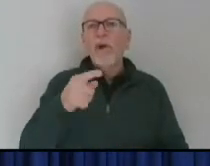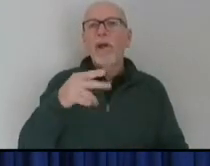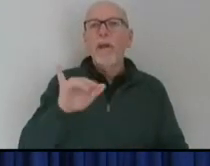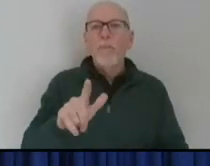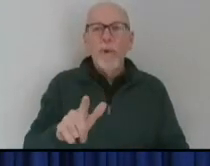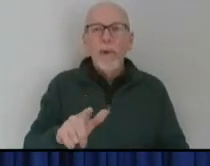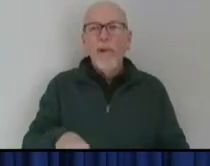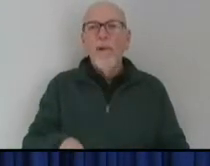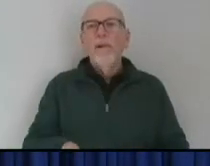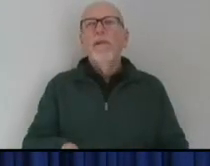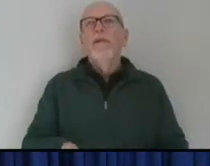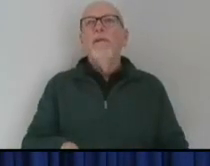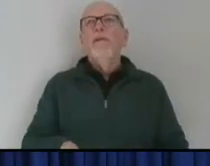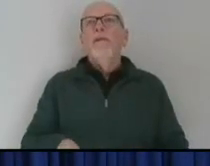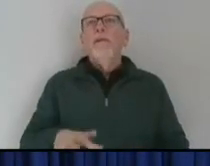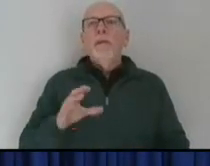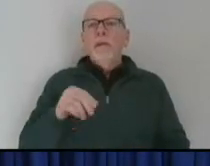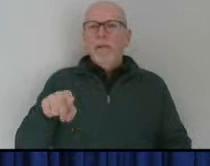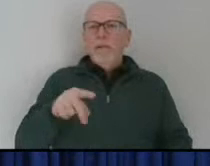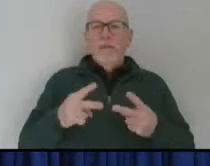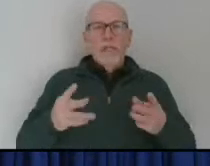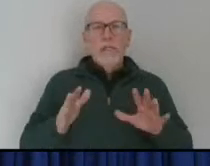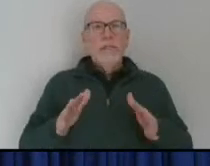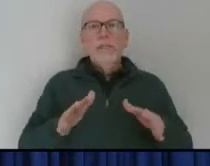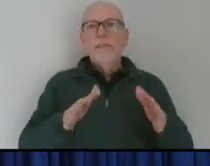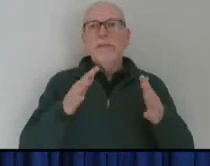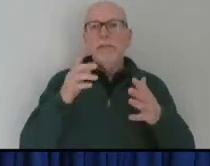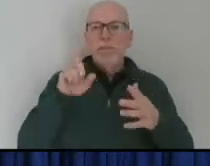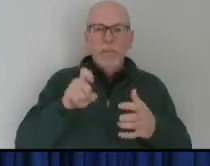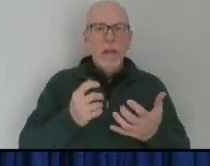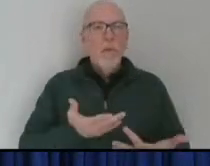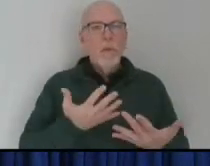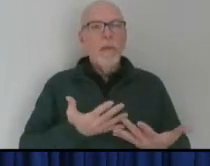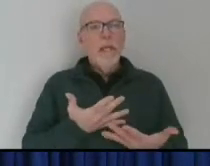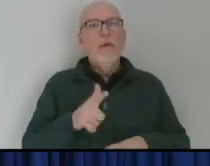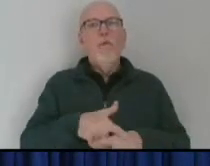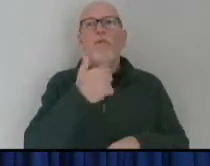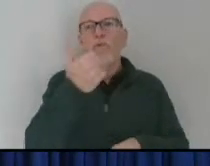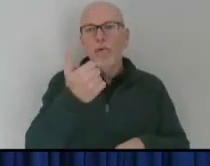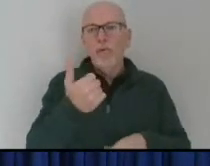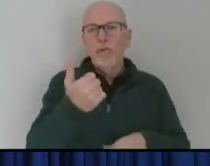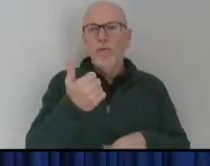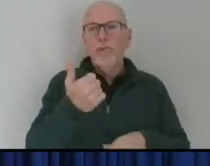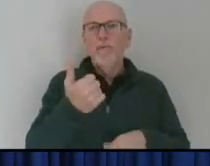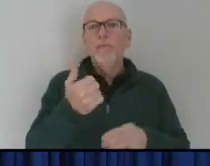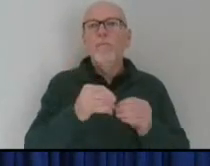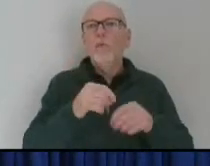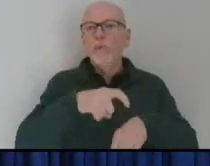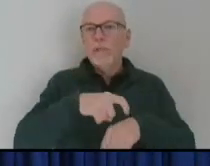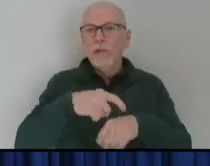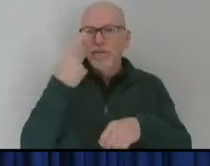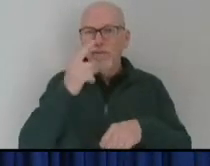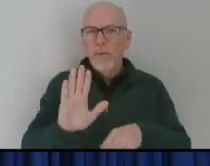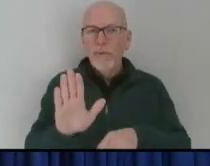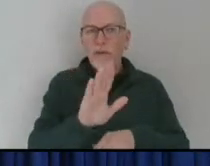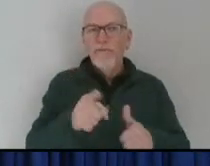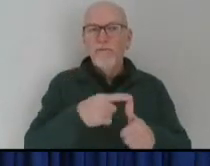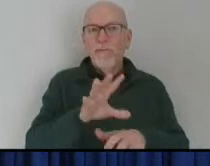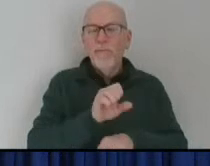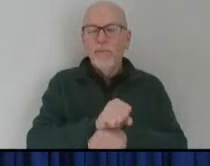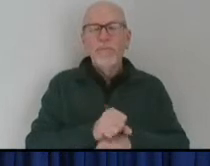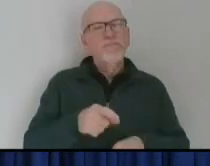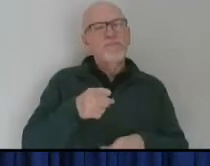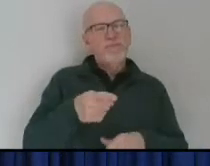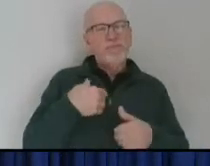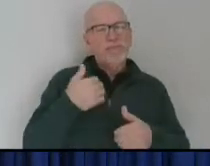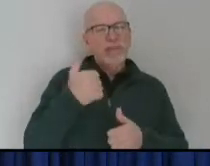And they're very anxious about having to wait more time for their first appointments. Do you have